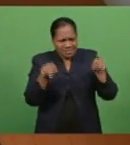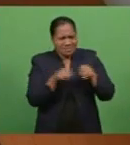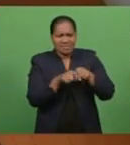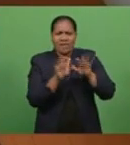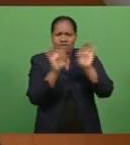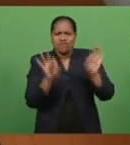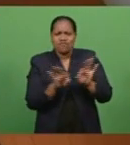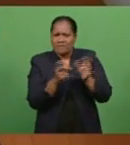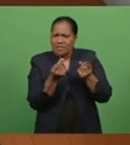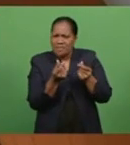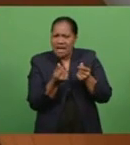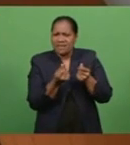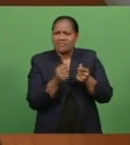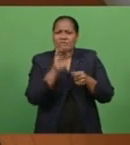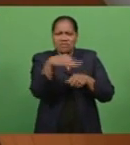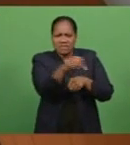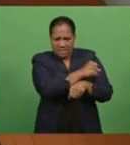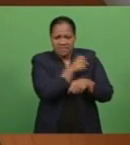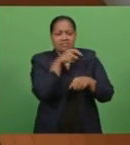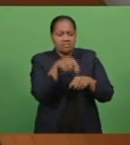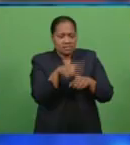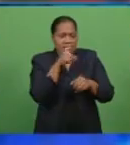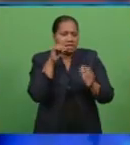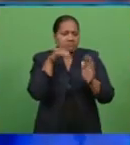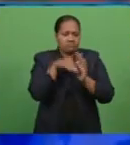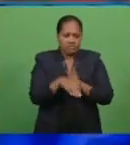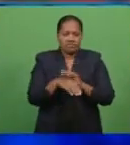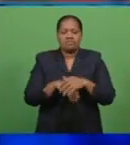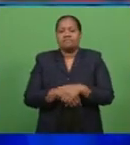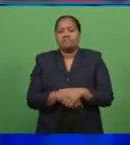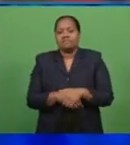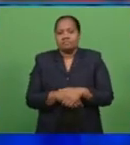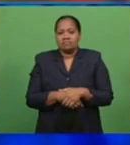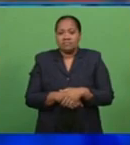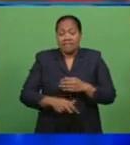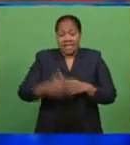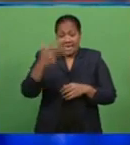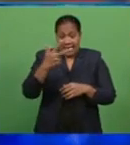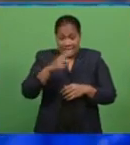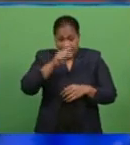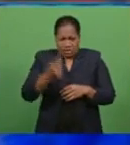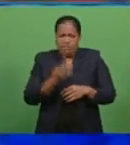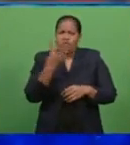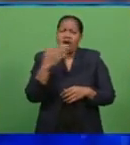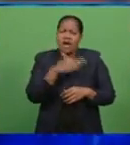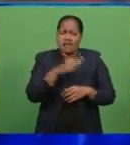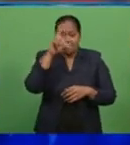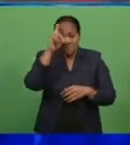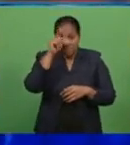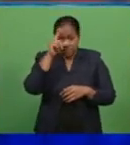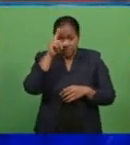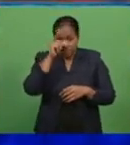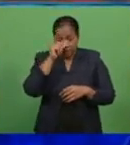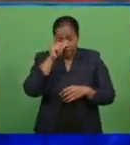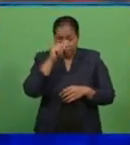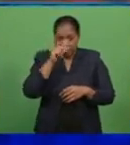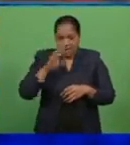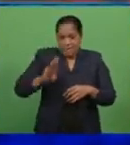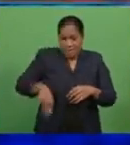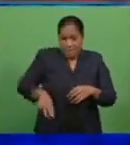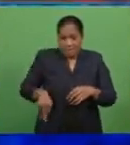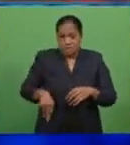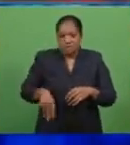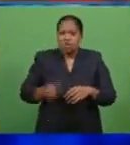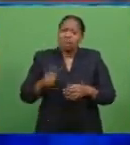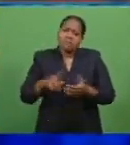industries. Kritika Kumar, FBC News. About 18,400 Fiji National Provident Fund members have been